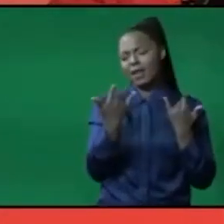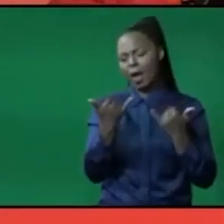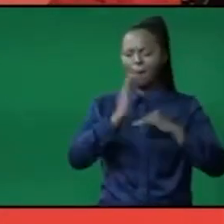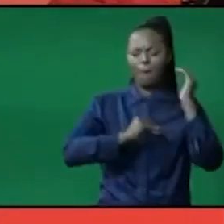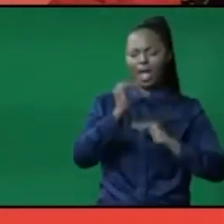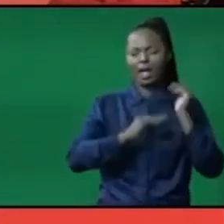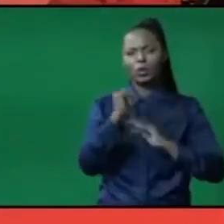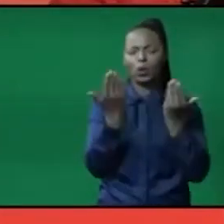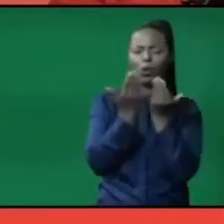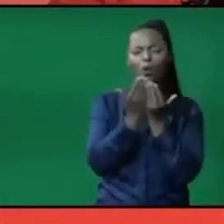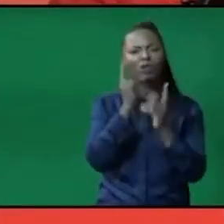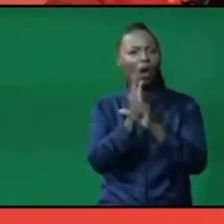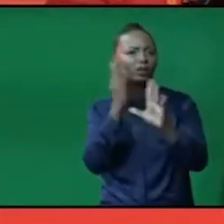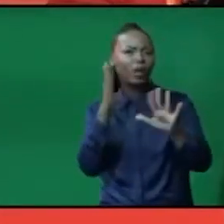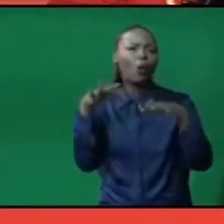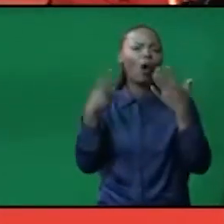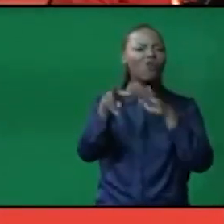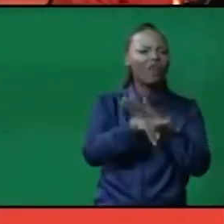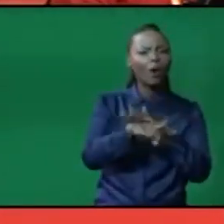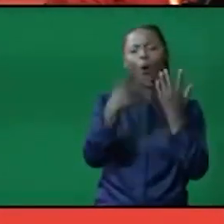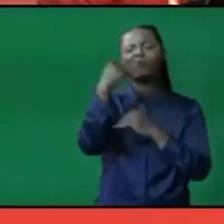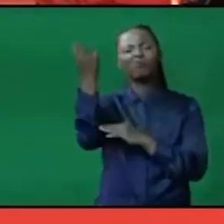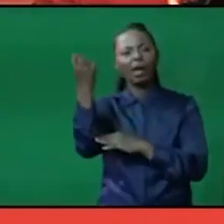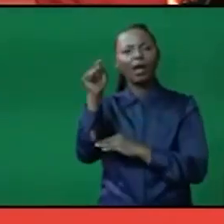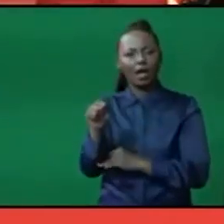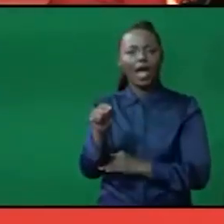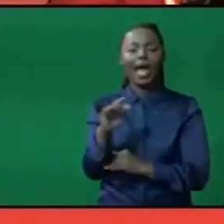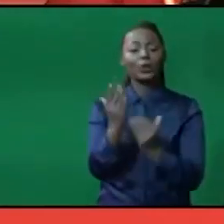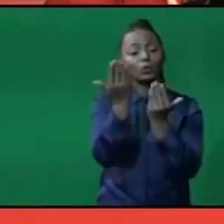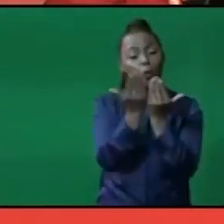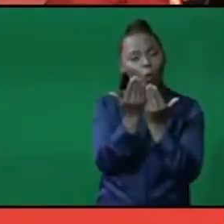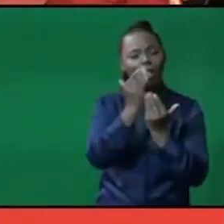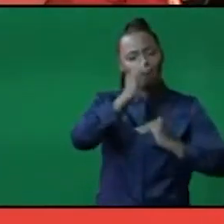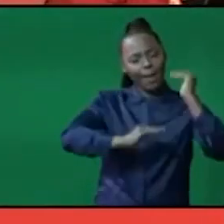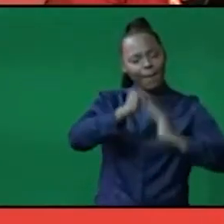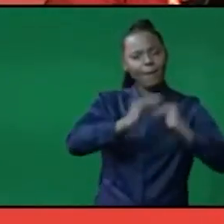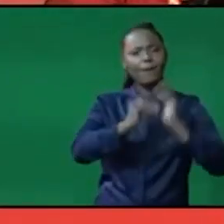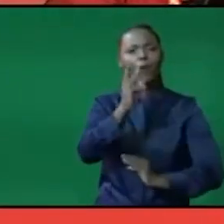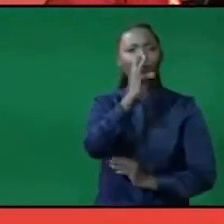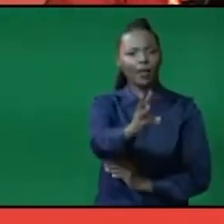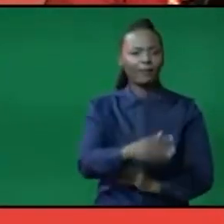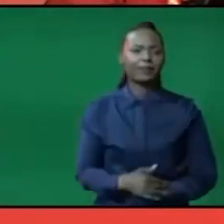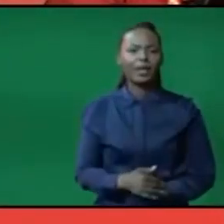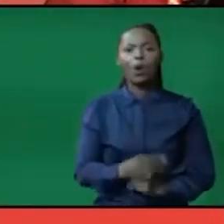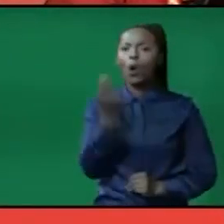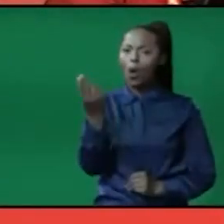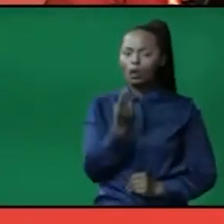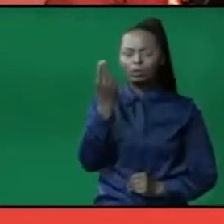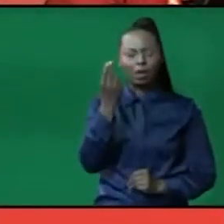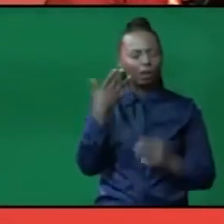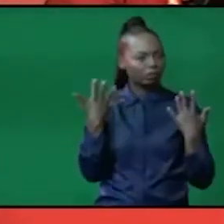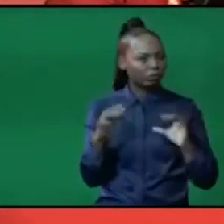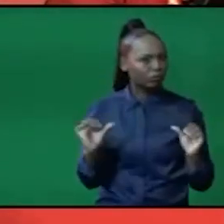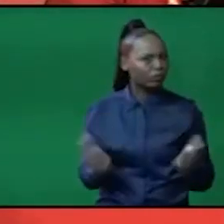our townships and villages. So the school will be built, and there was a very progressive